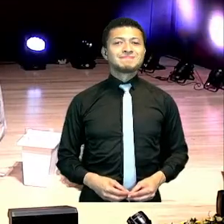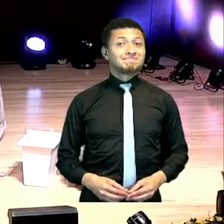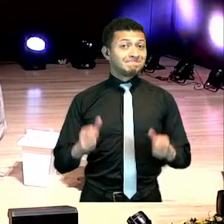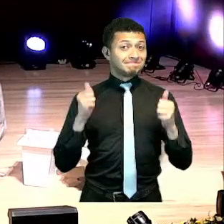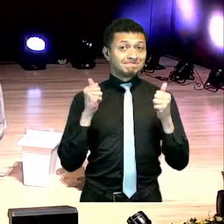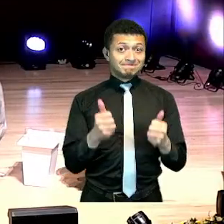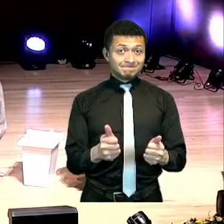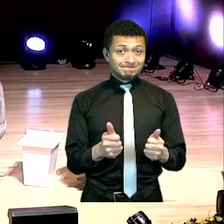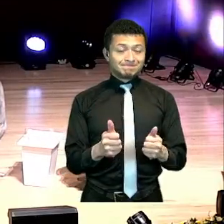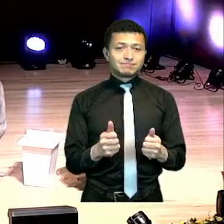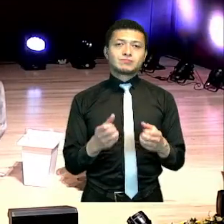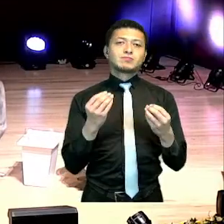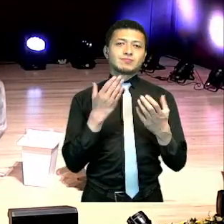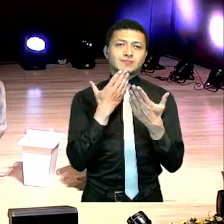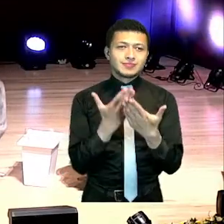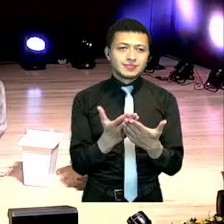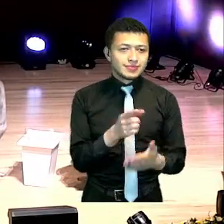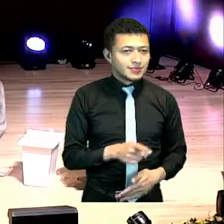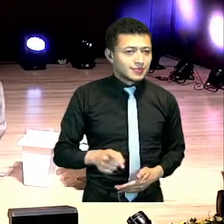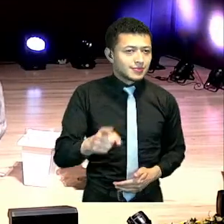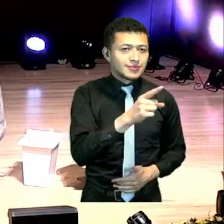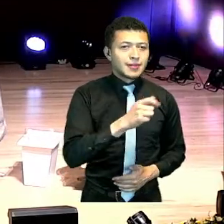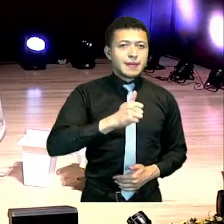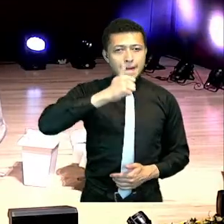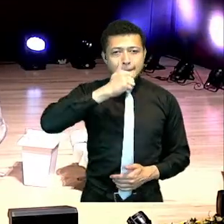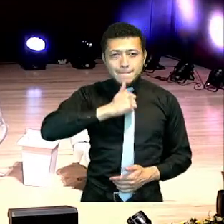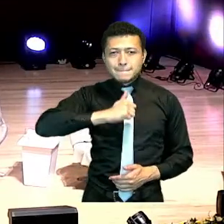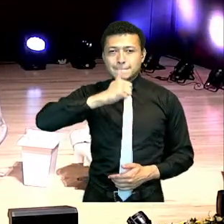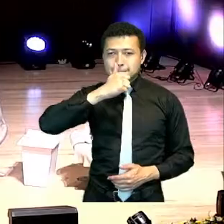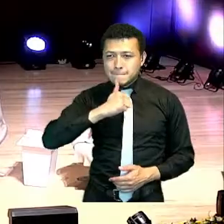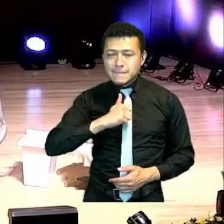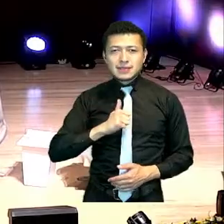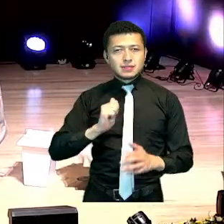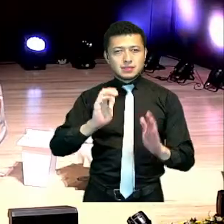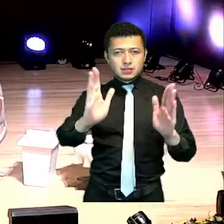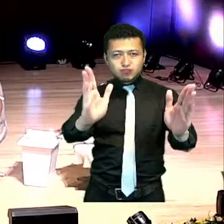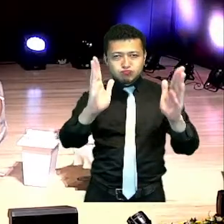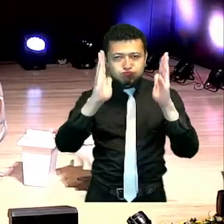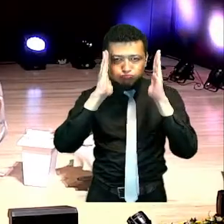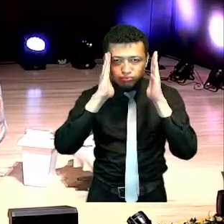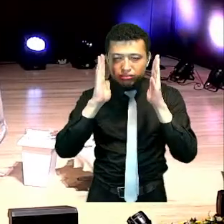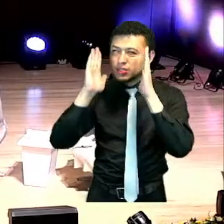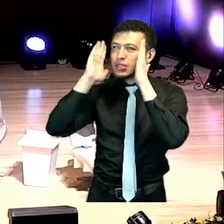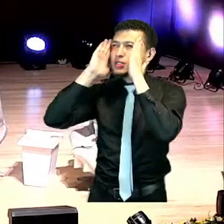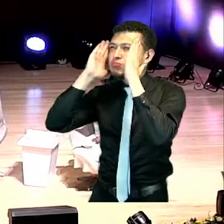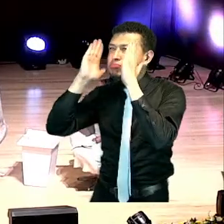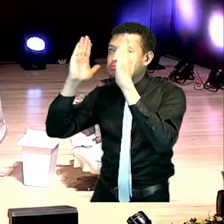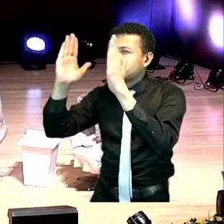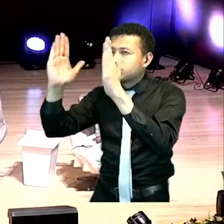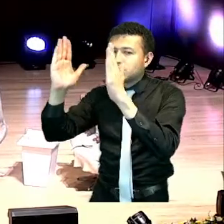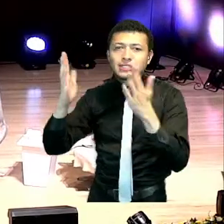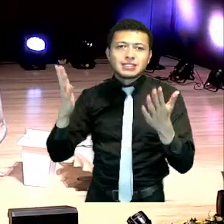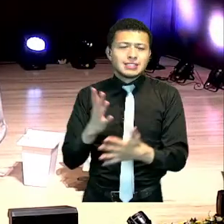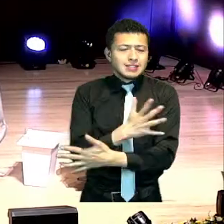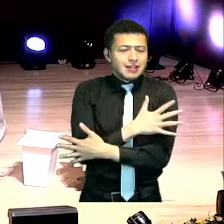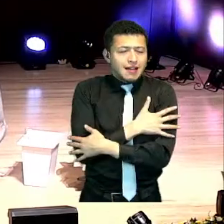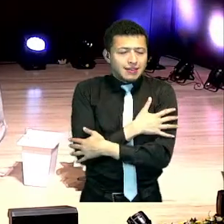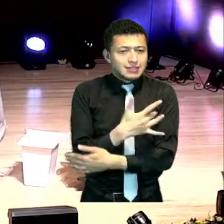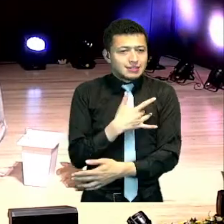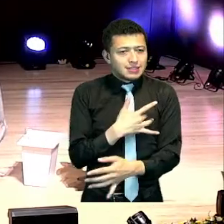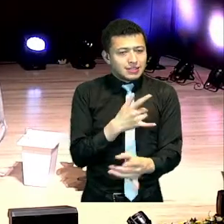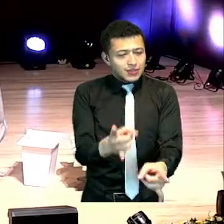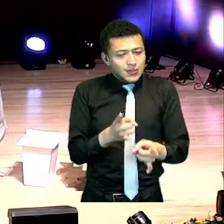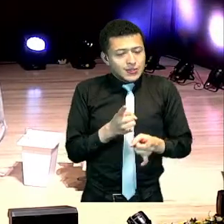Bueno, gracias por la paciencia, por la escucha. Well, thank you all for your attention, for your